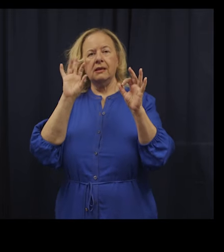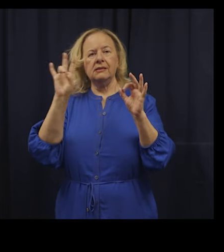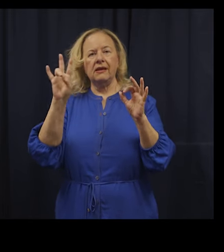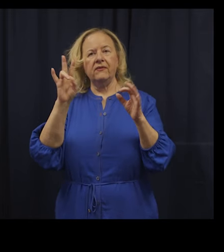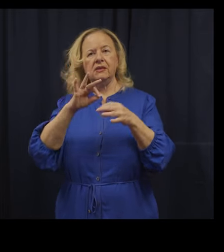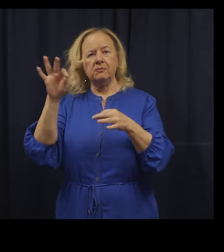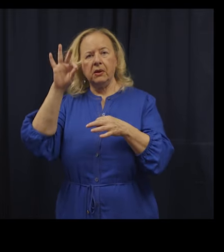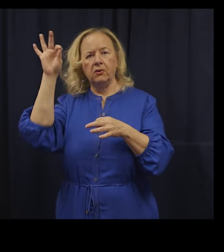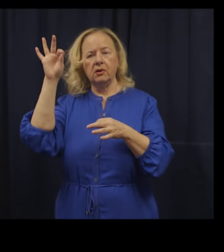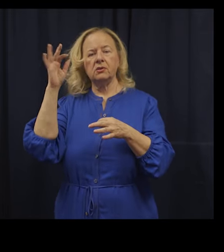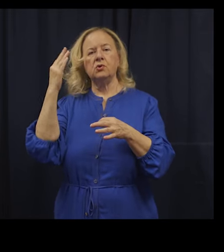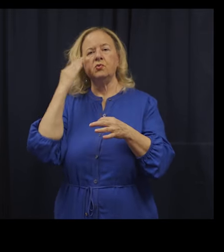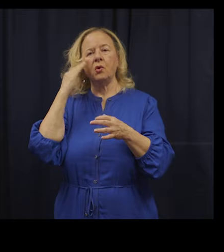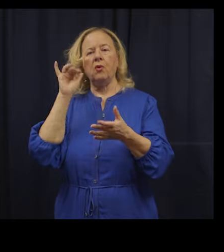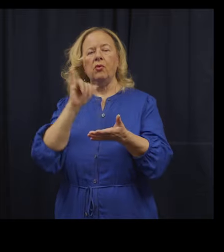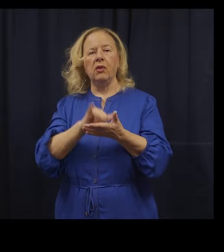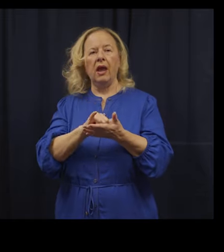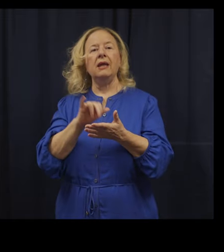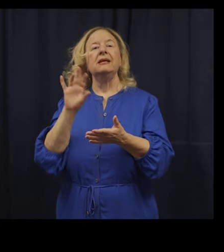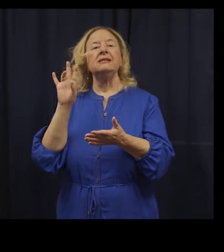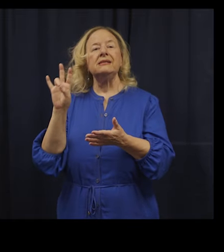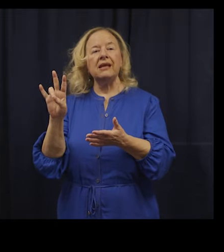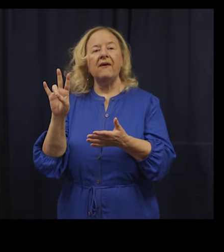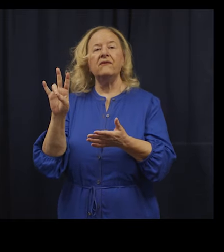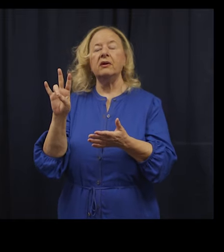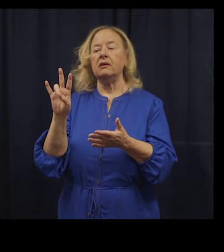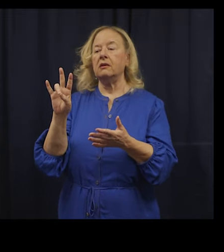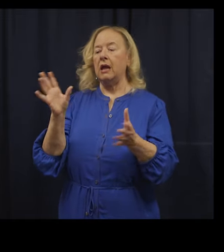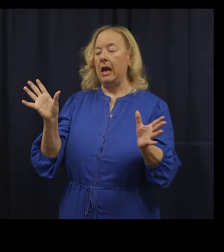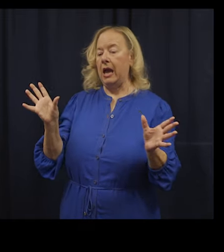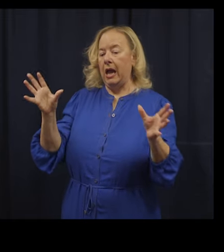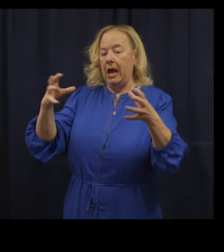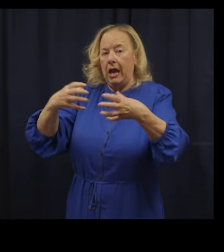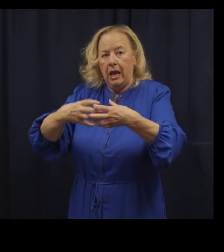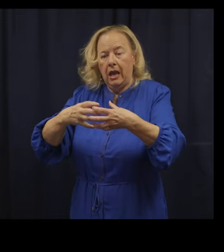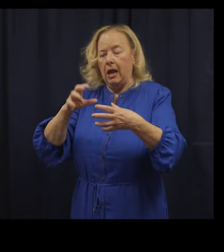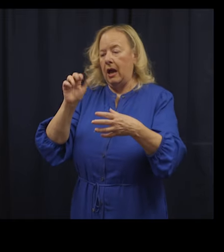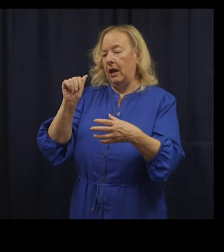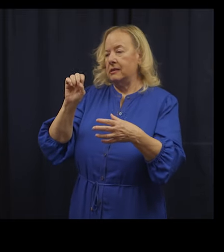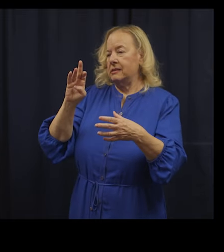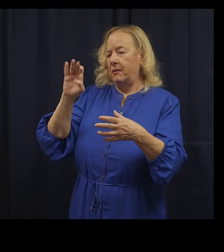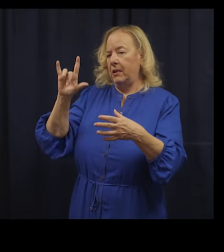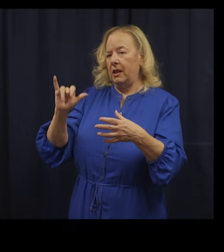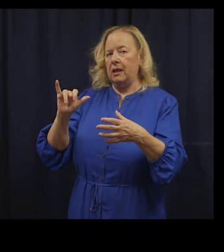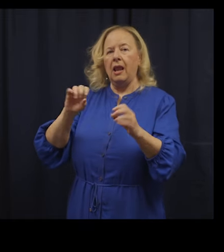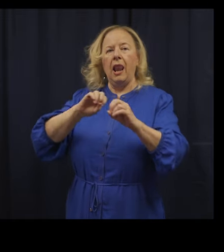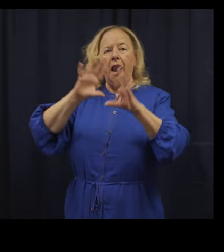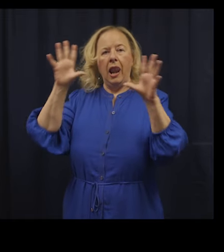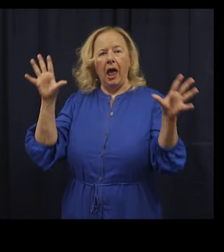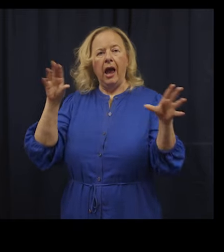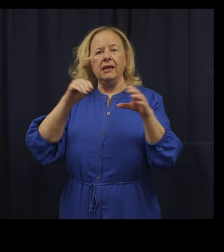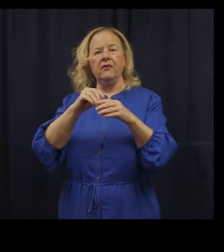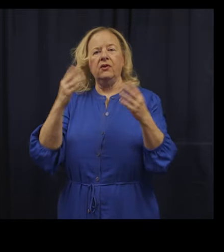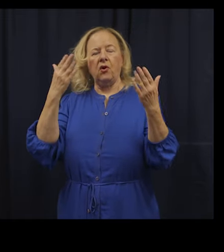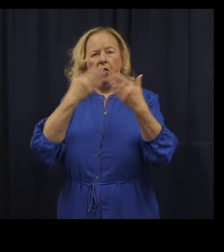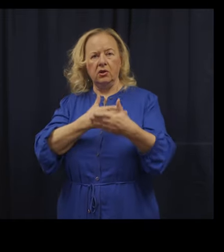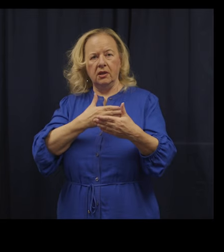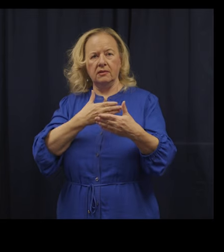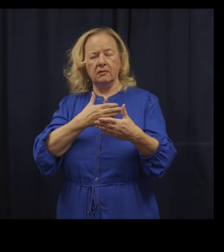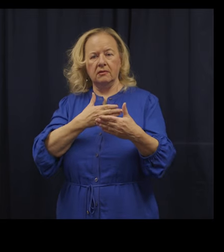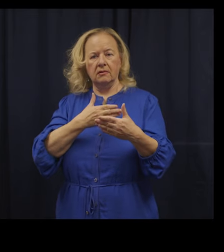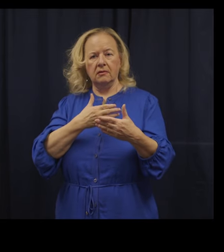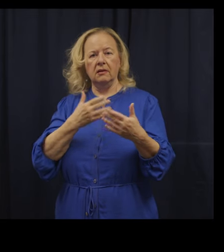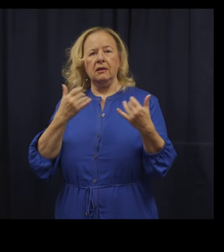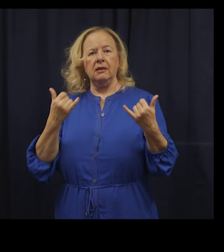know that the seven assemblies are to be the light in the darkness. Okay?